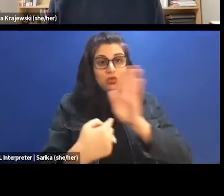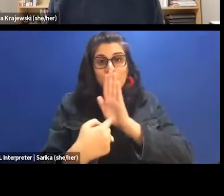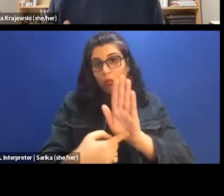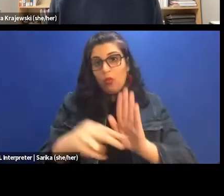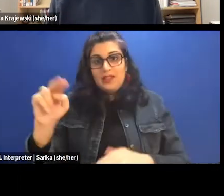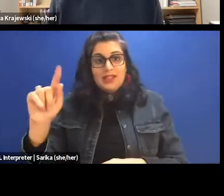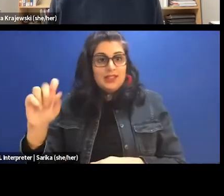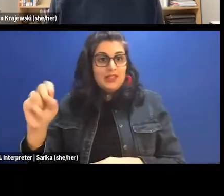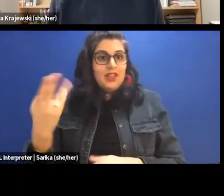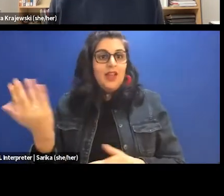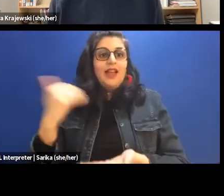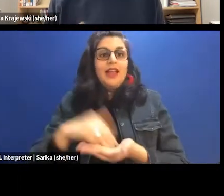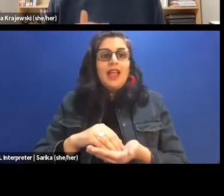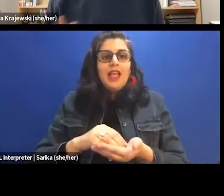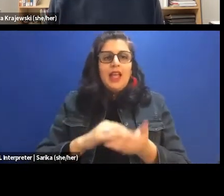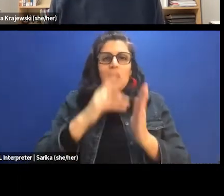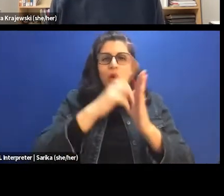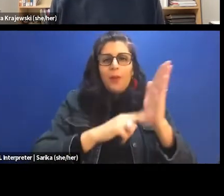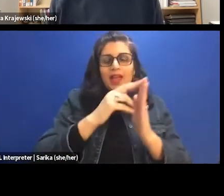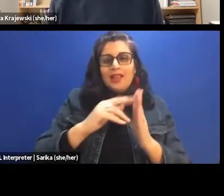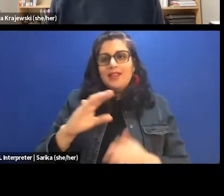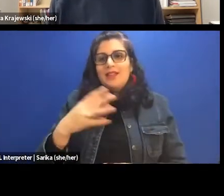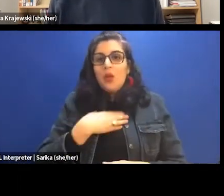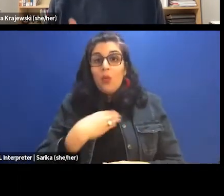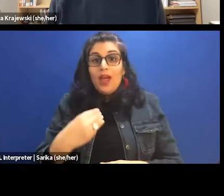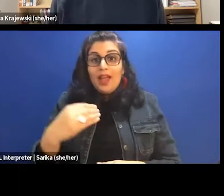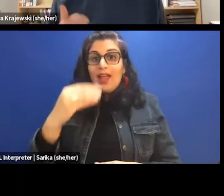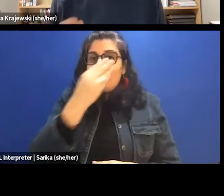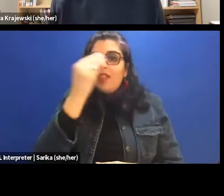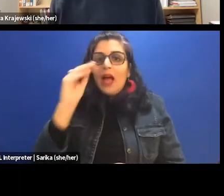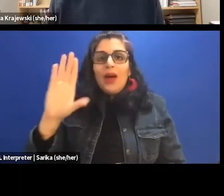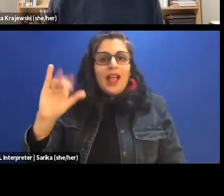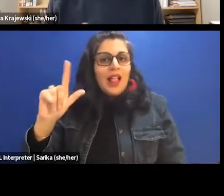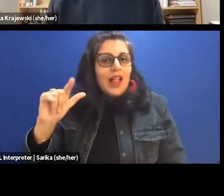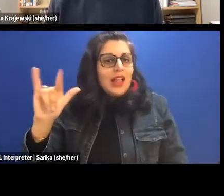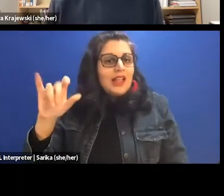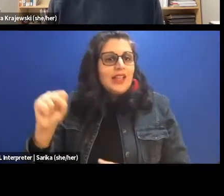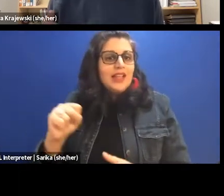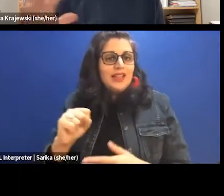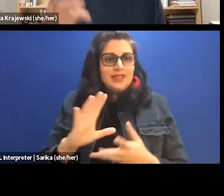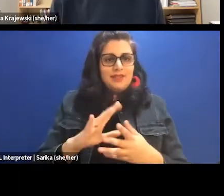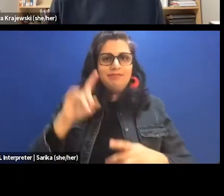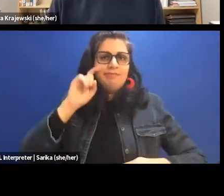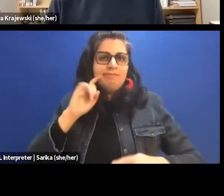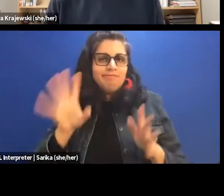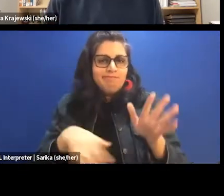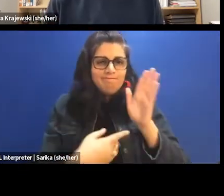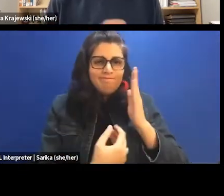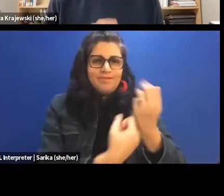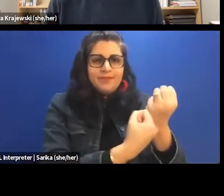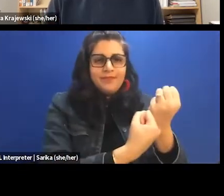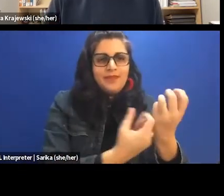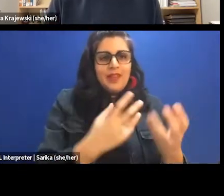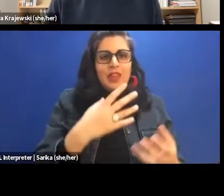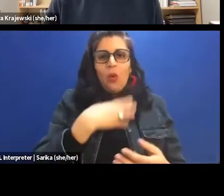again paints the calla lilies. The sexually suggestive blooms here echo the white gown that hugs her curves and